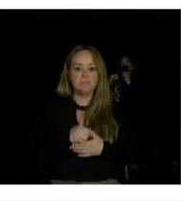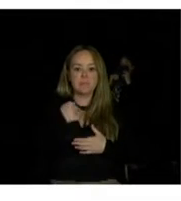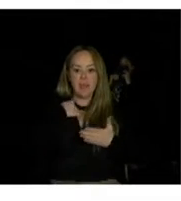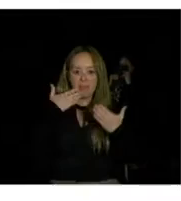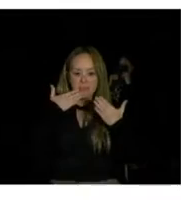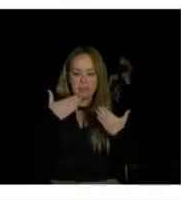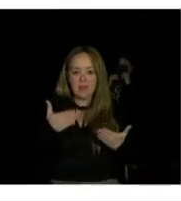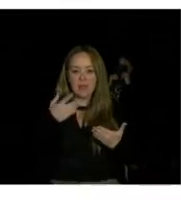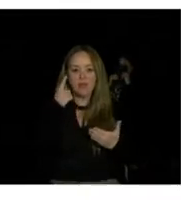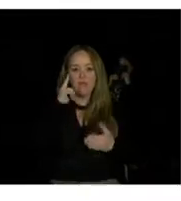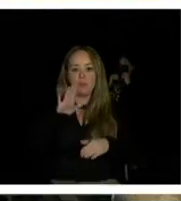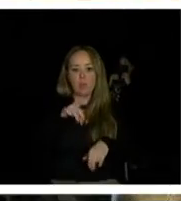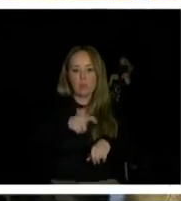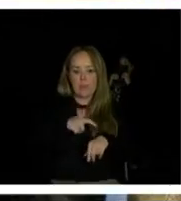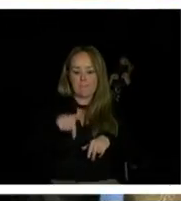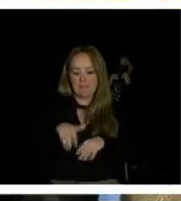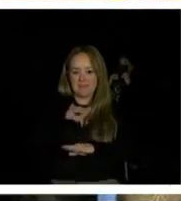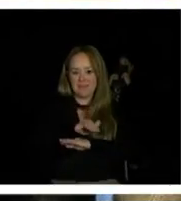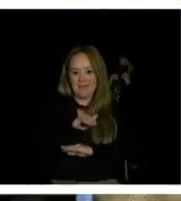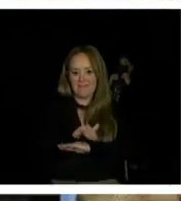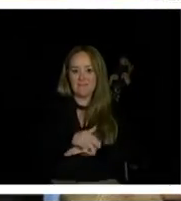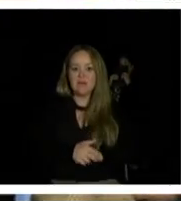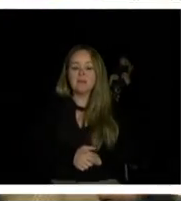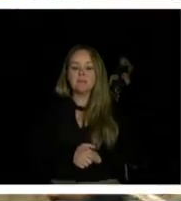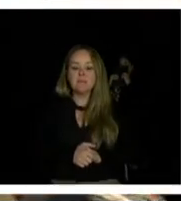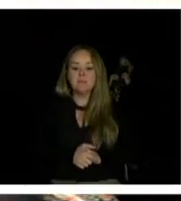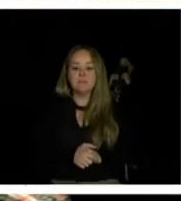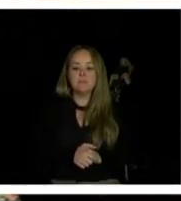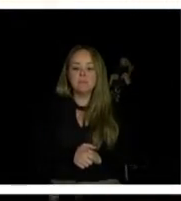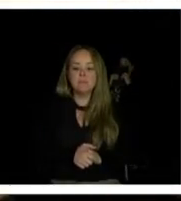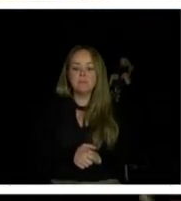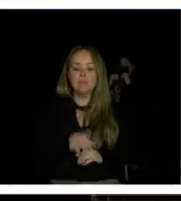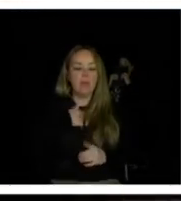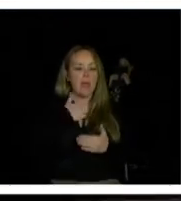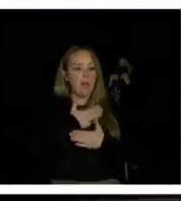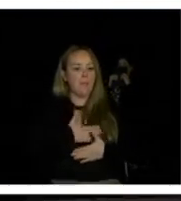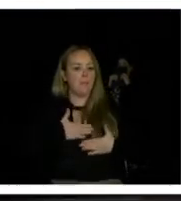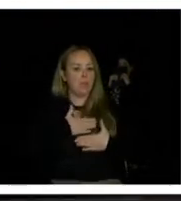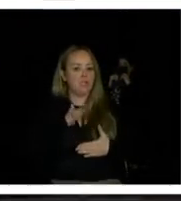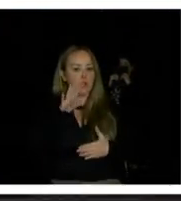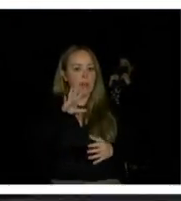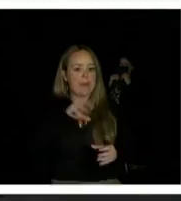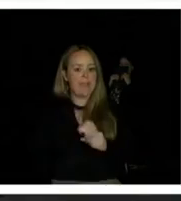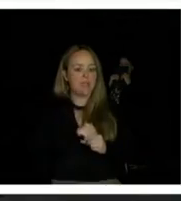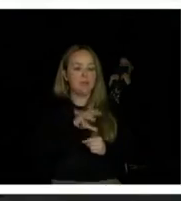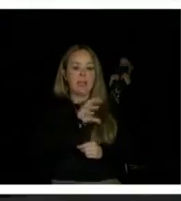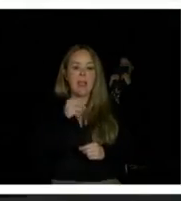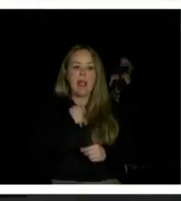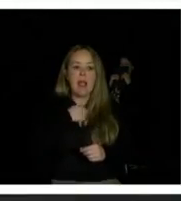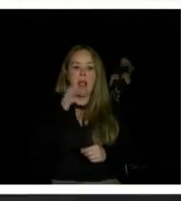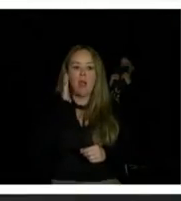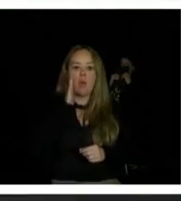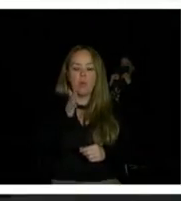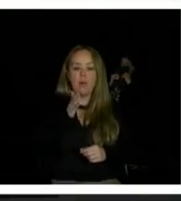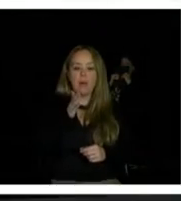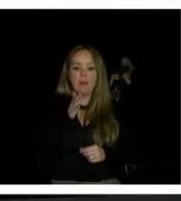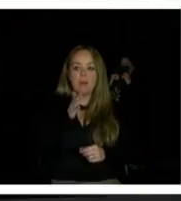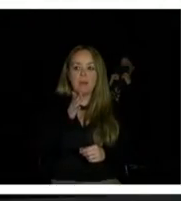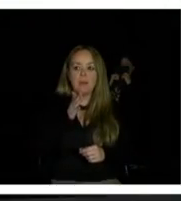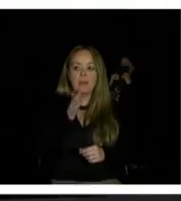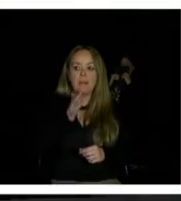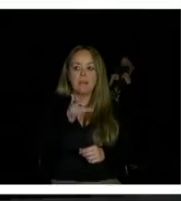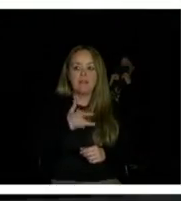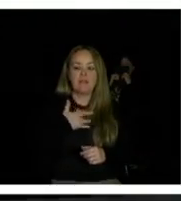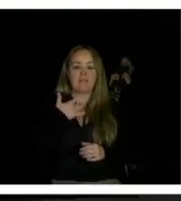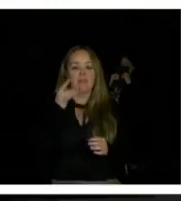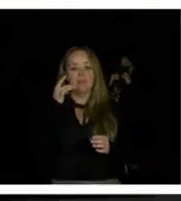thank you for your time this evening. I appreciate your engagement. And I would be remiss if I didn't